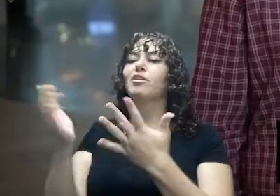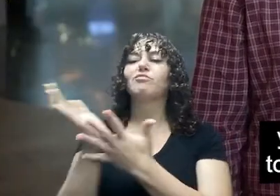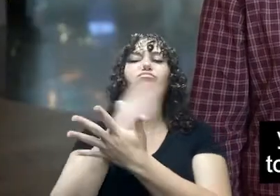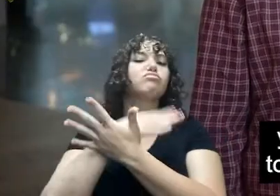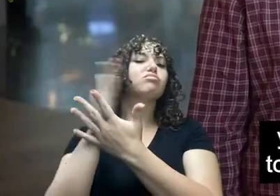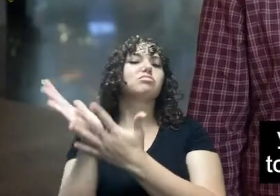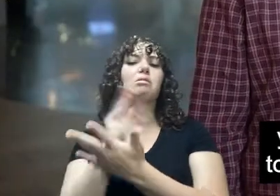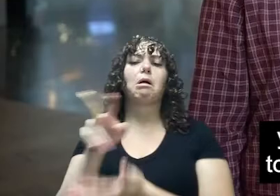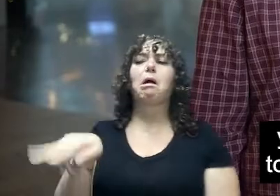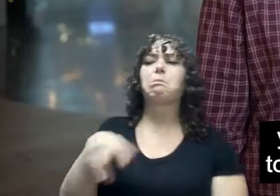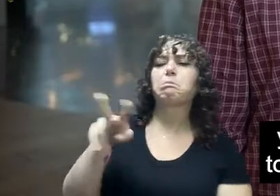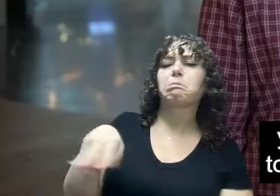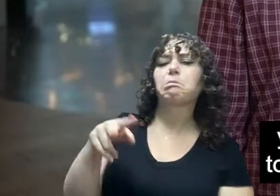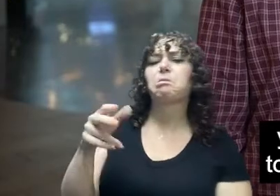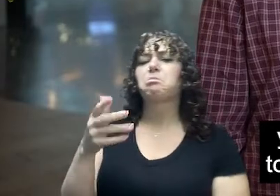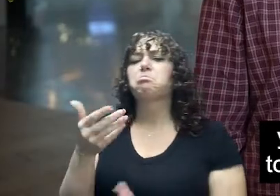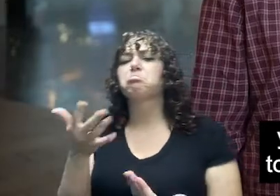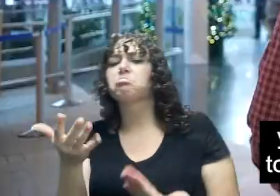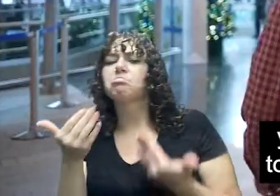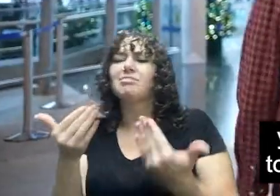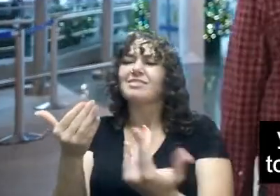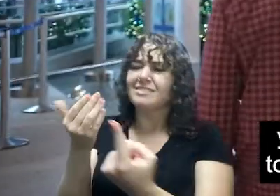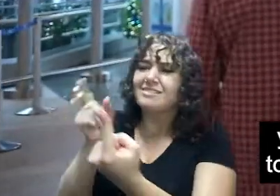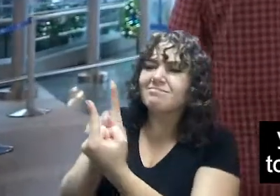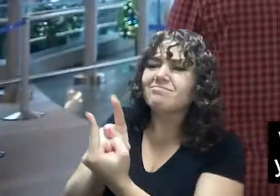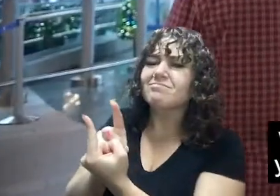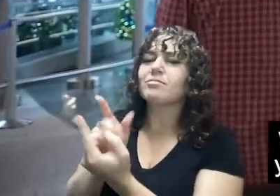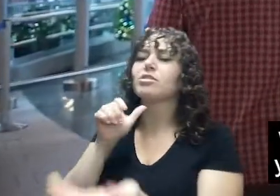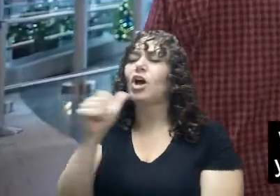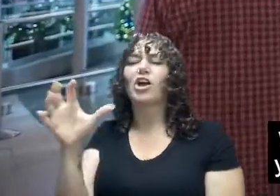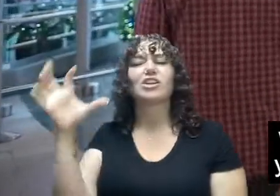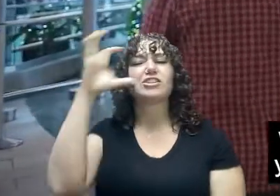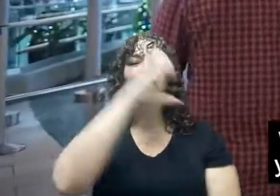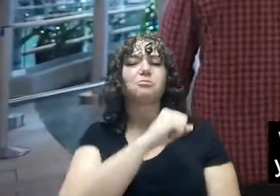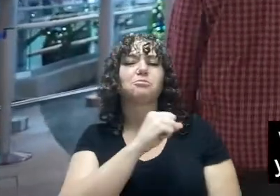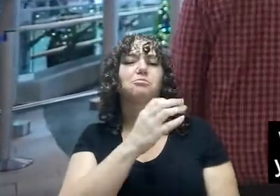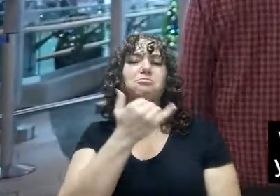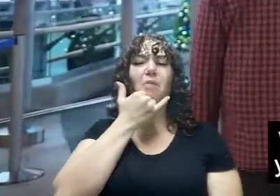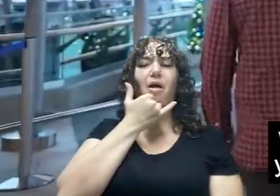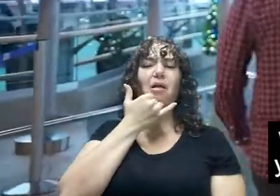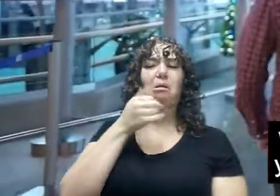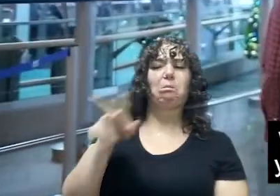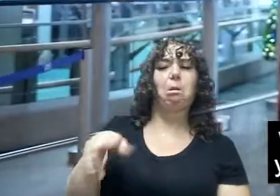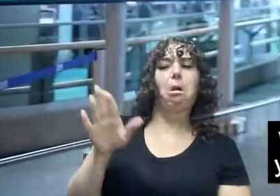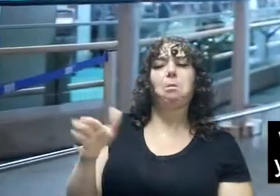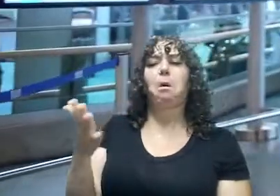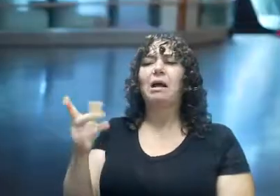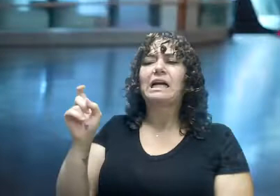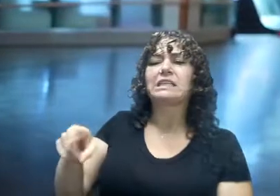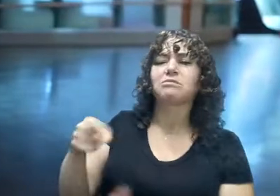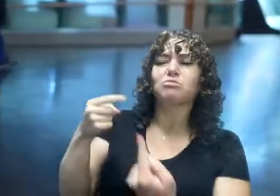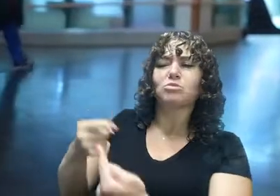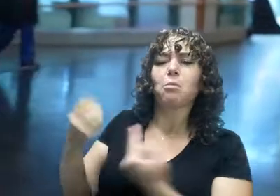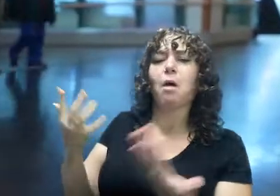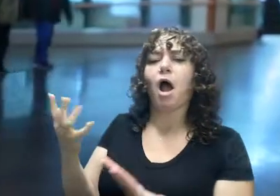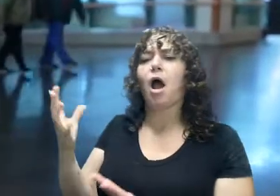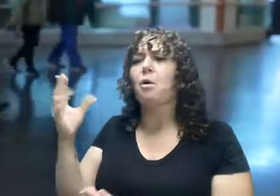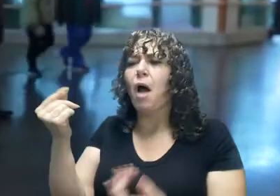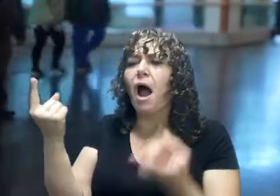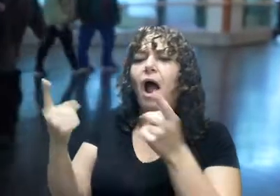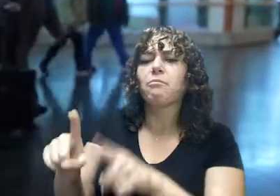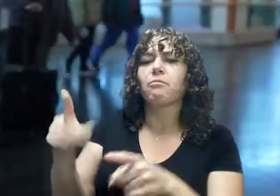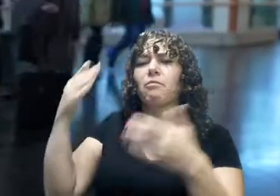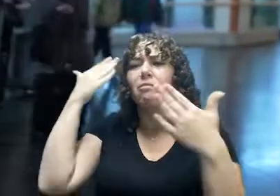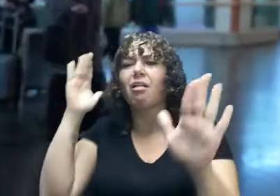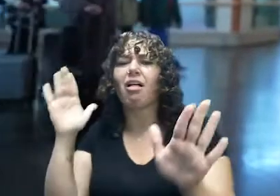or anybody, really take the time to don't just assume you know what's wrong, or assume that this person's trying to make a scene